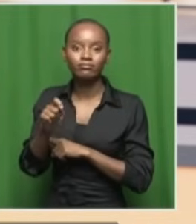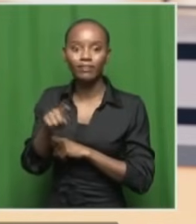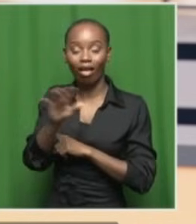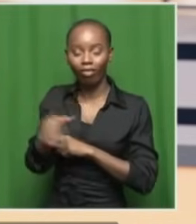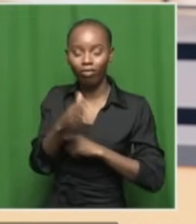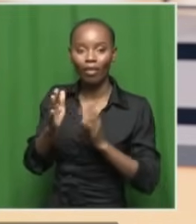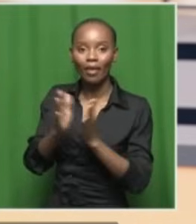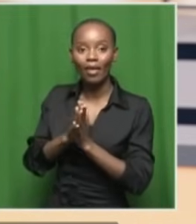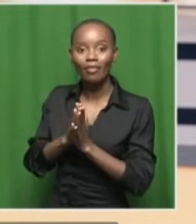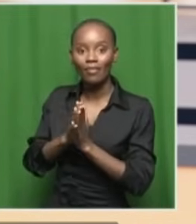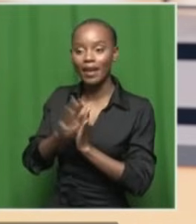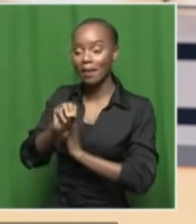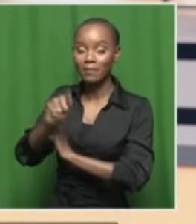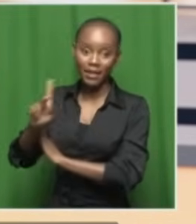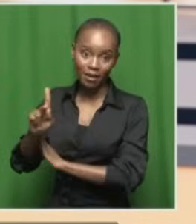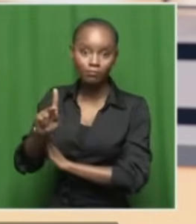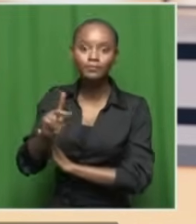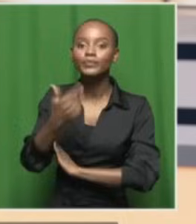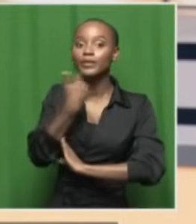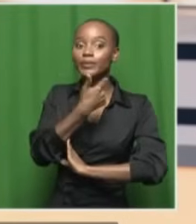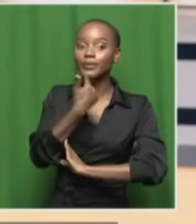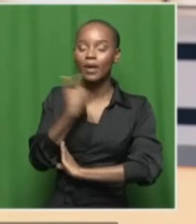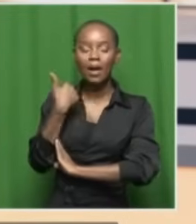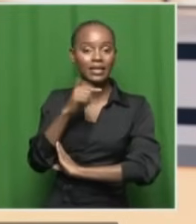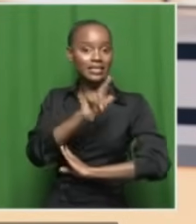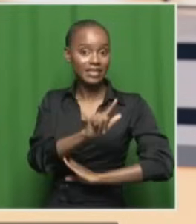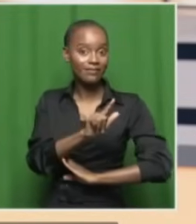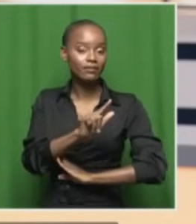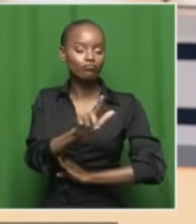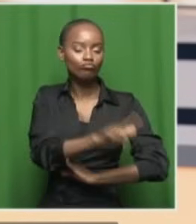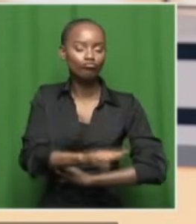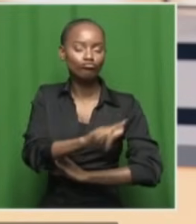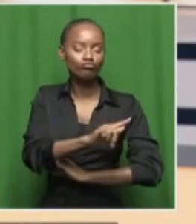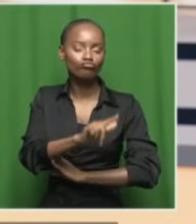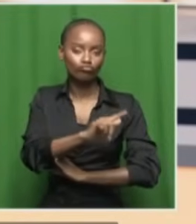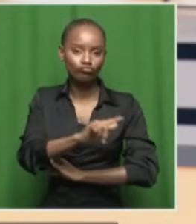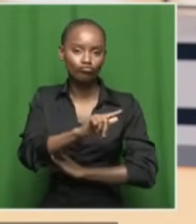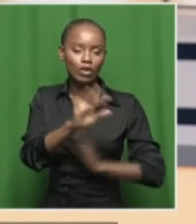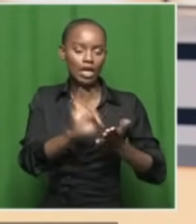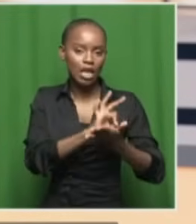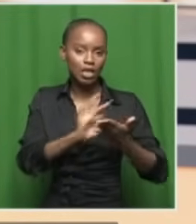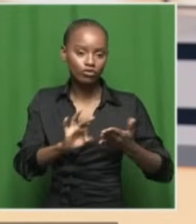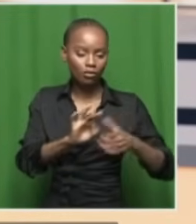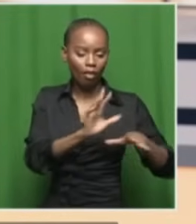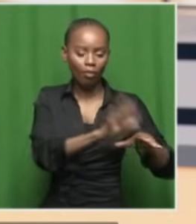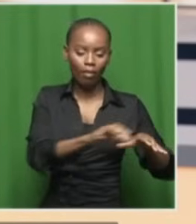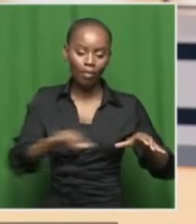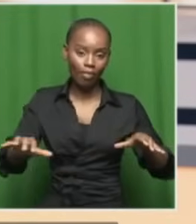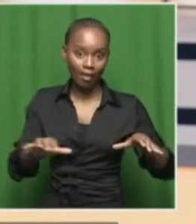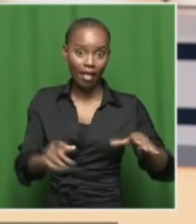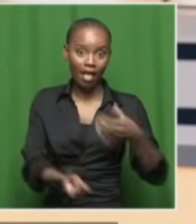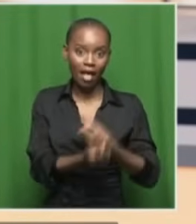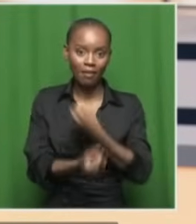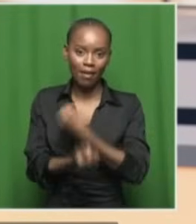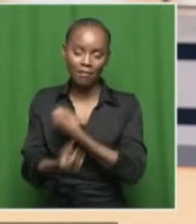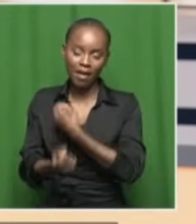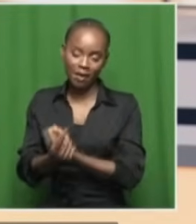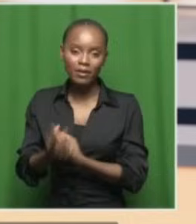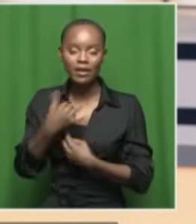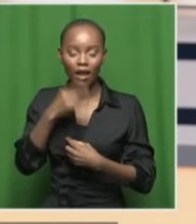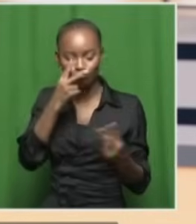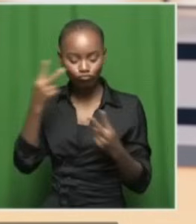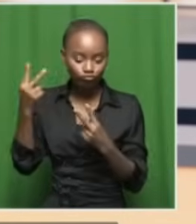And earlier this month, 7 by-elections were held around the country in various voting districts. So to take a closer look at